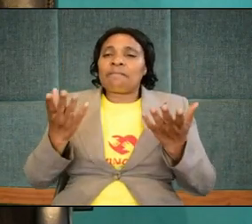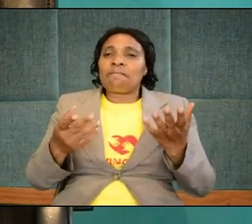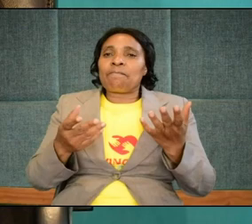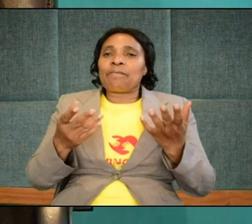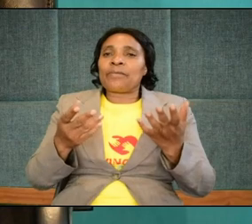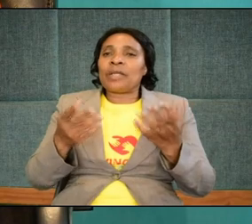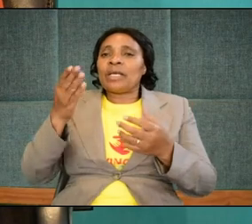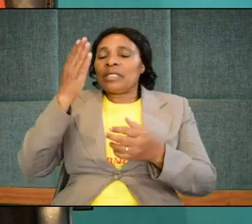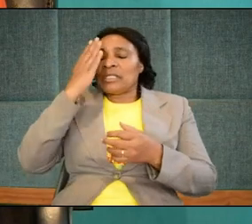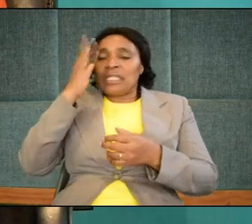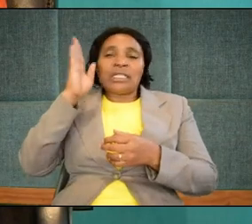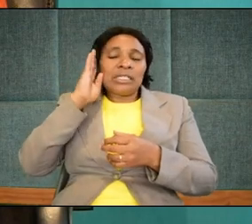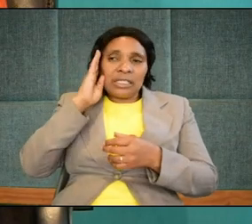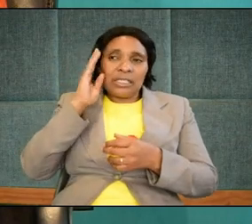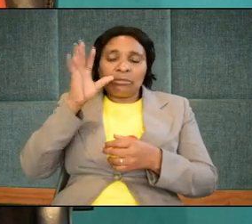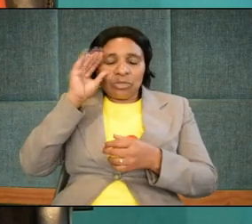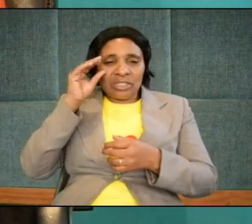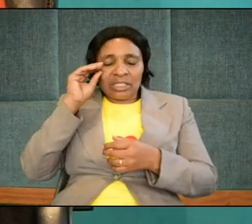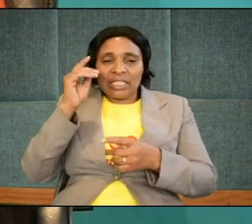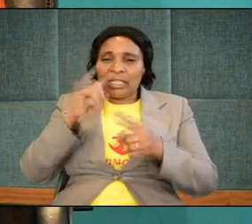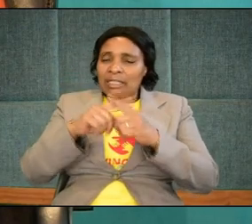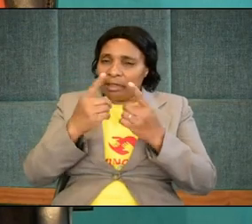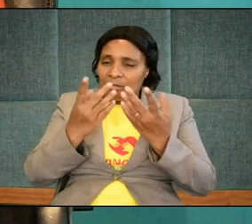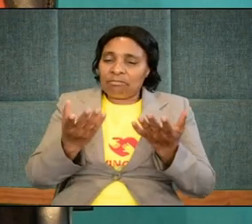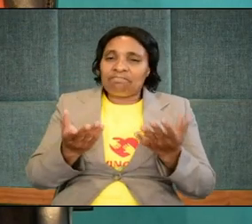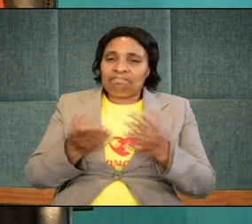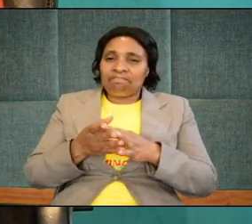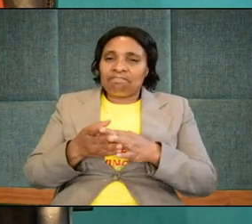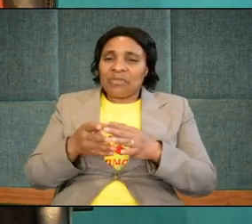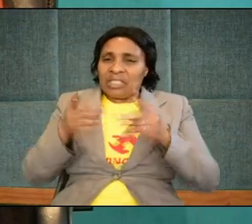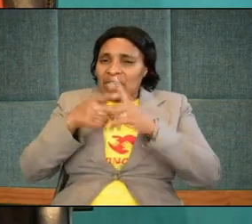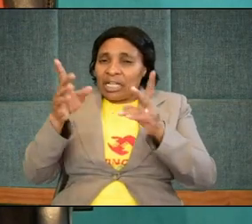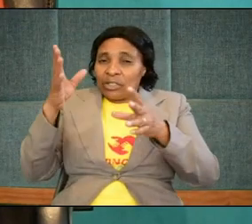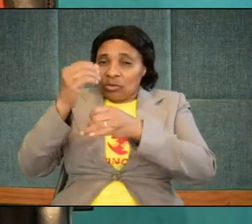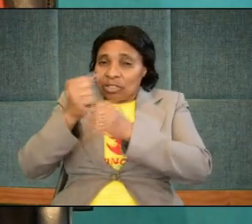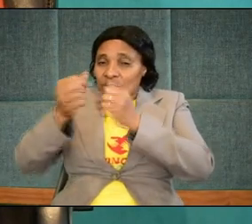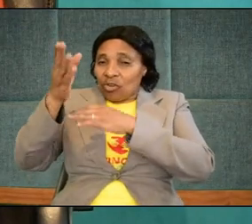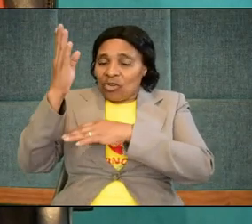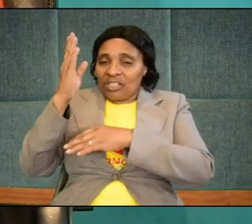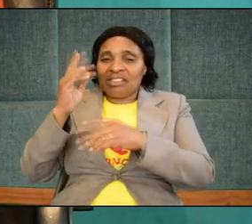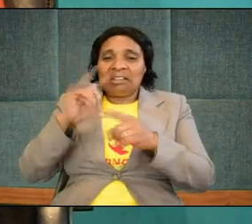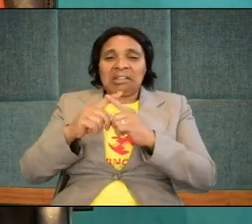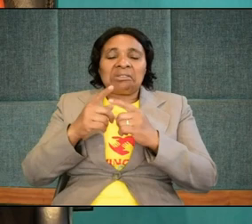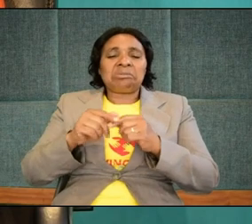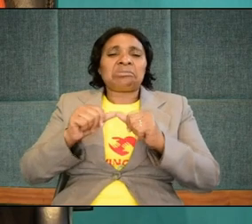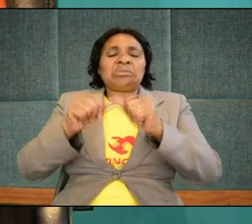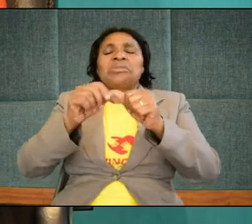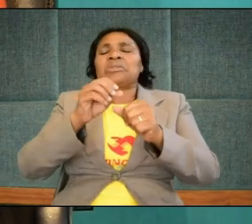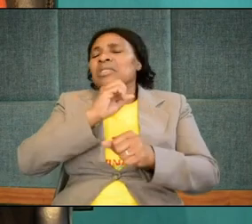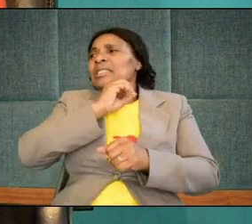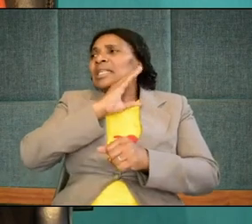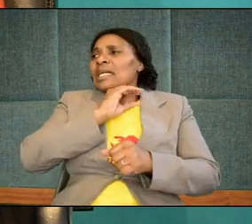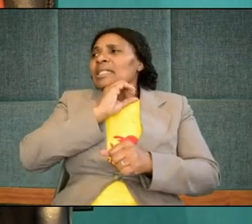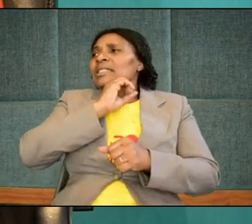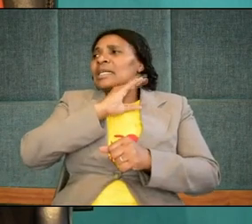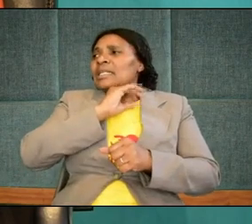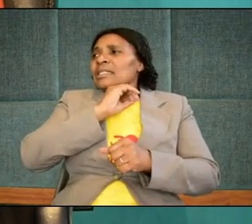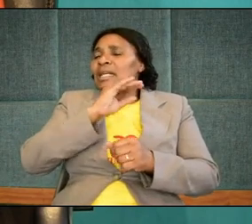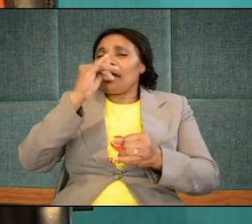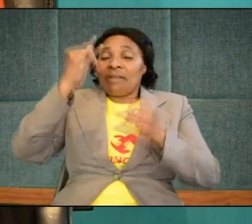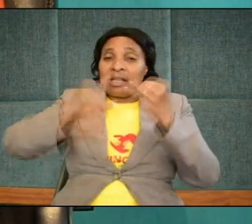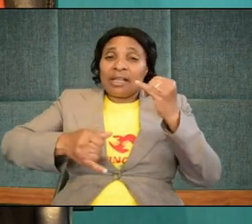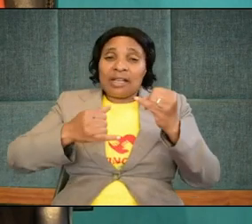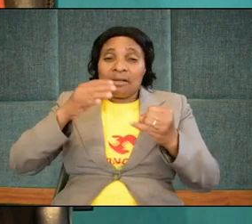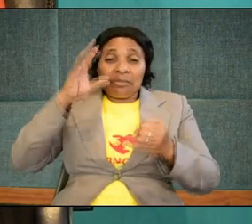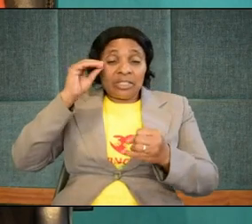the Israelites listening to Moses and actually beginning to trust God, they continued complaining. And finally, Moses went